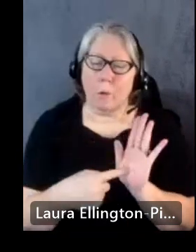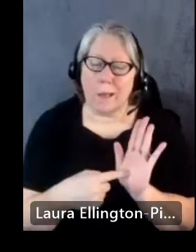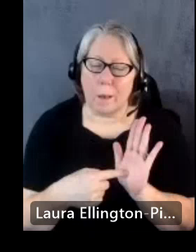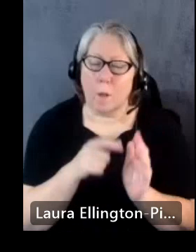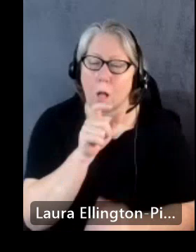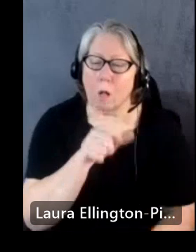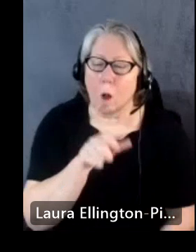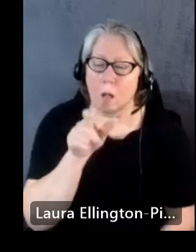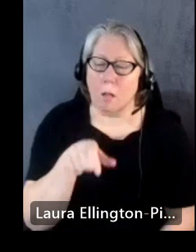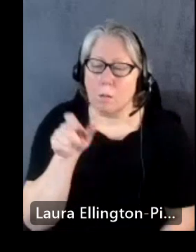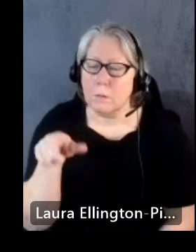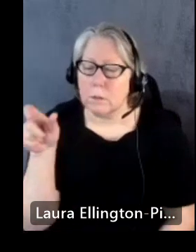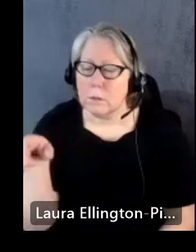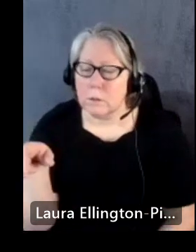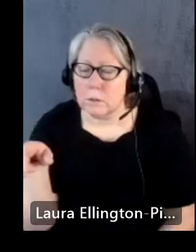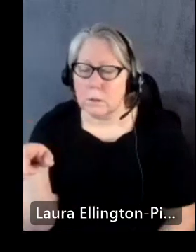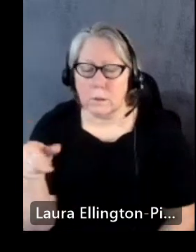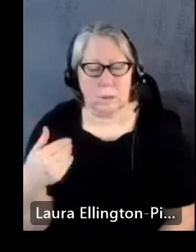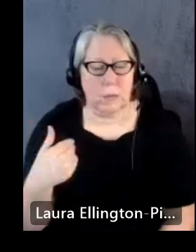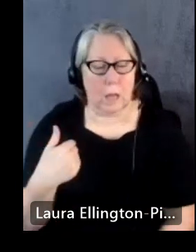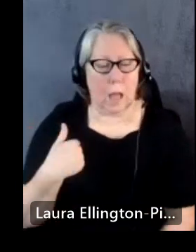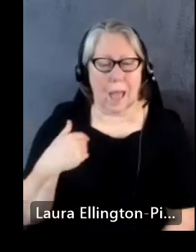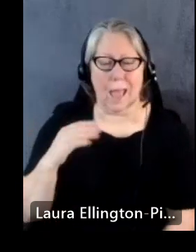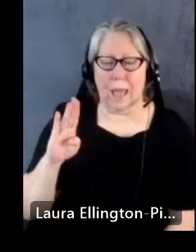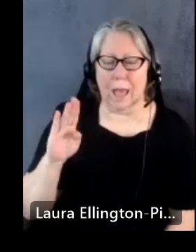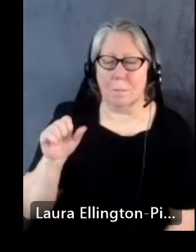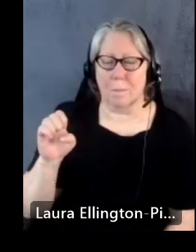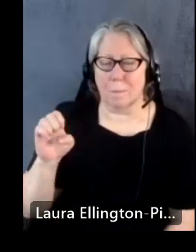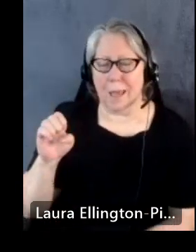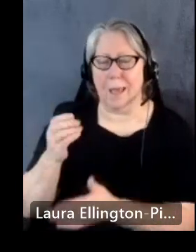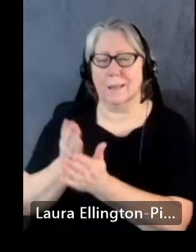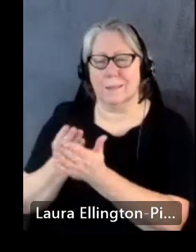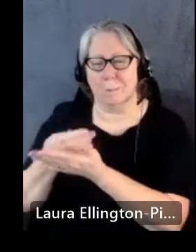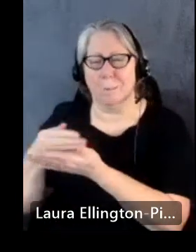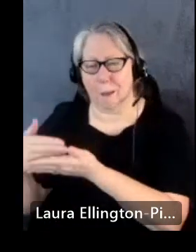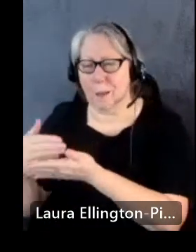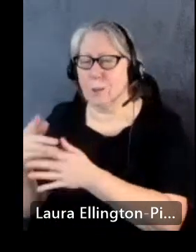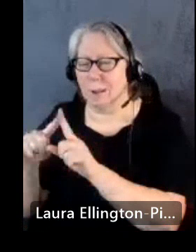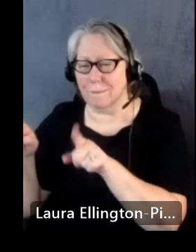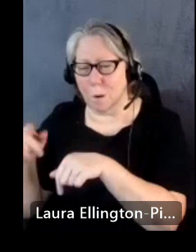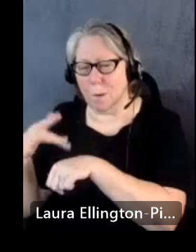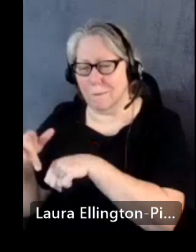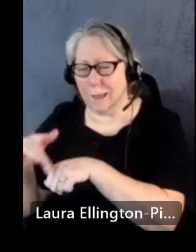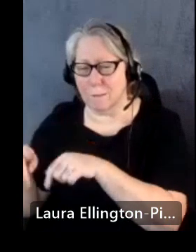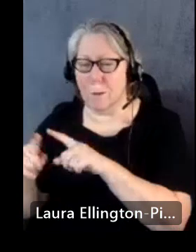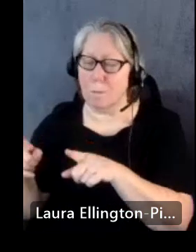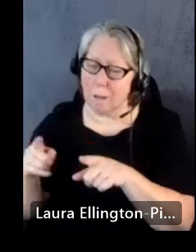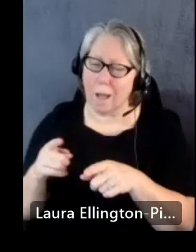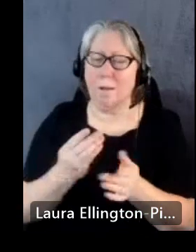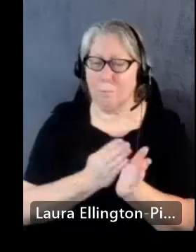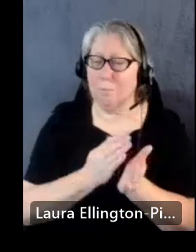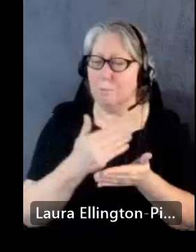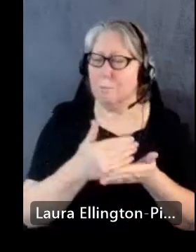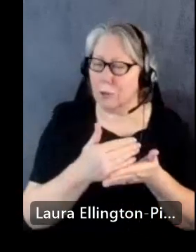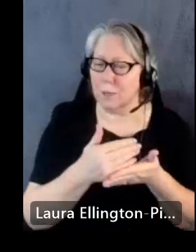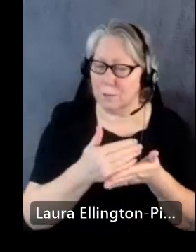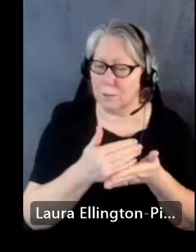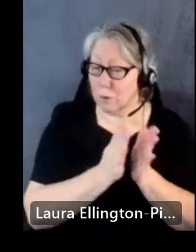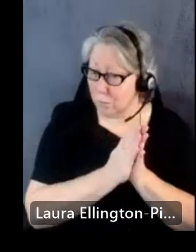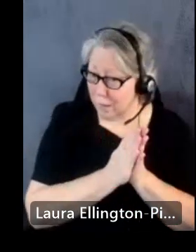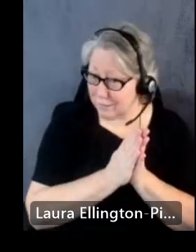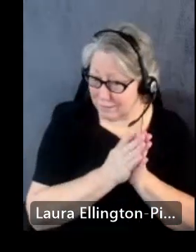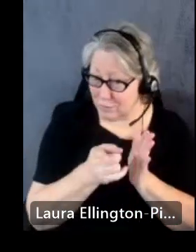columns, I did have a base budget form available, but again, if you're doing the budget request, come back for budget request training, and we'll